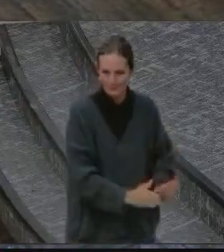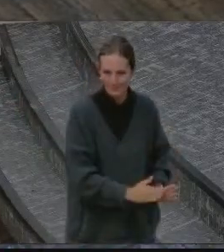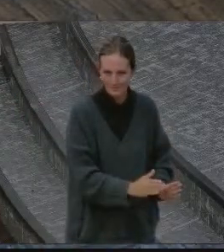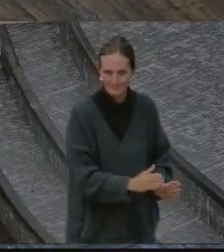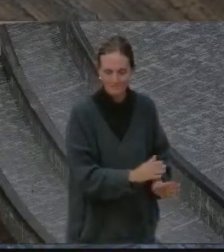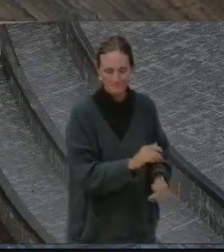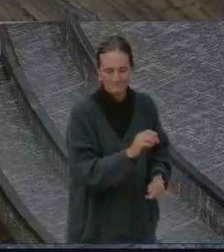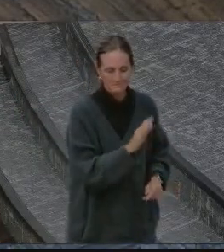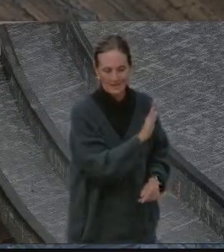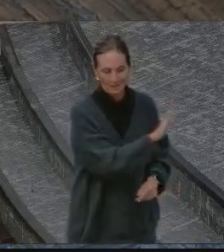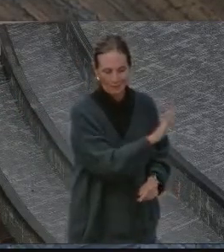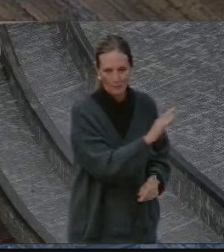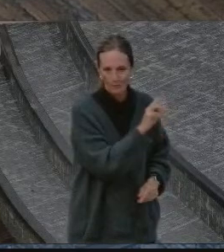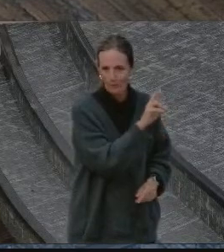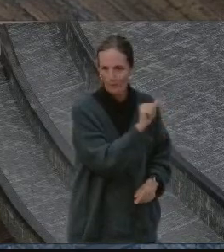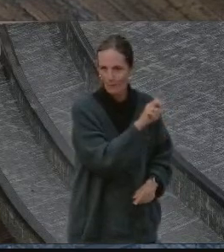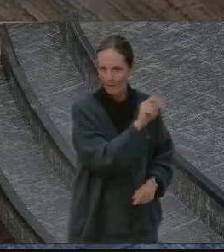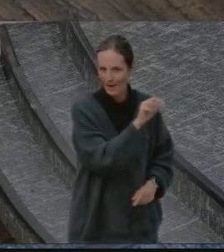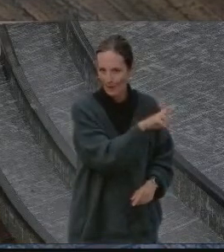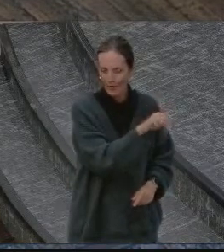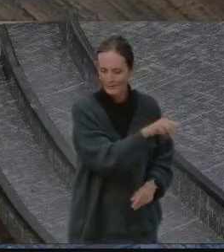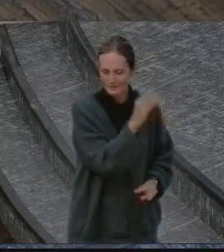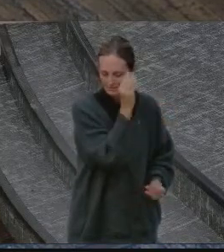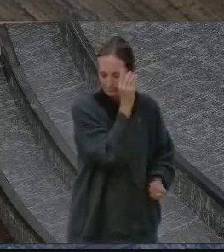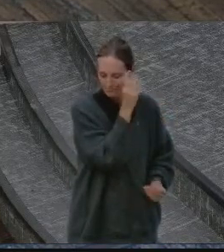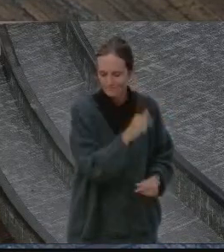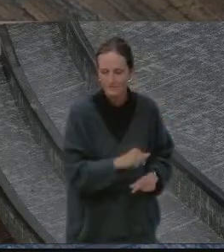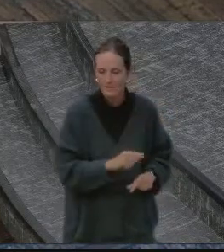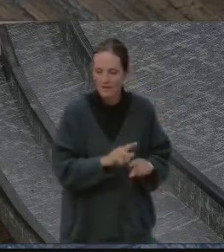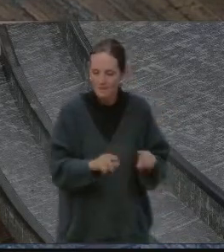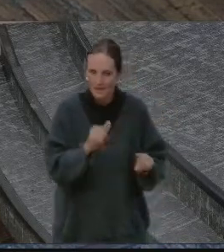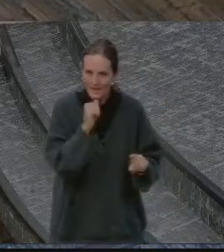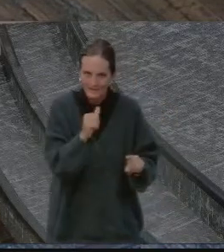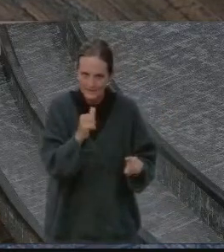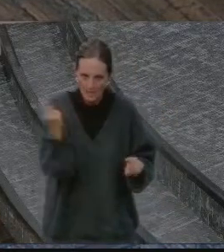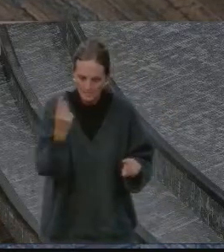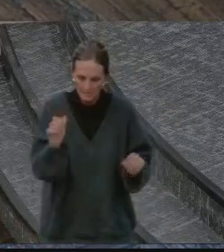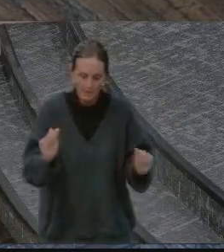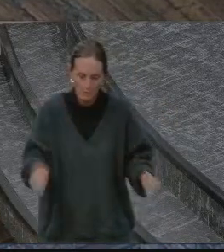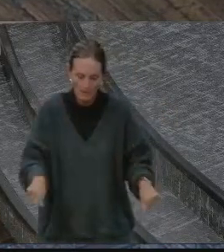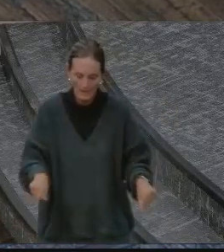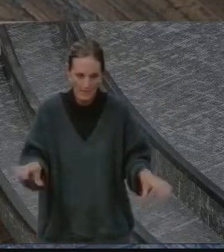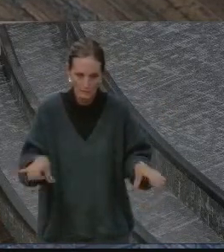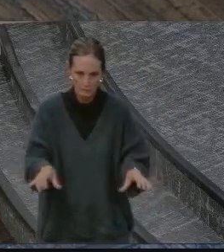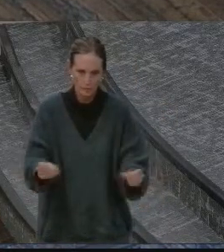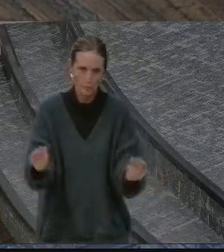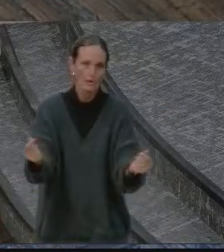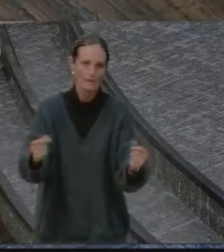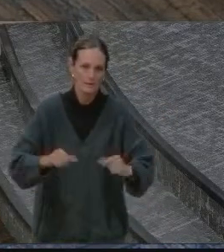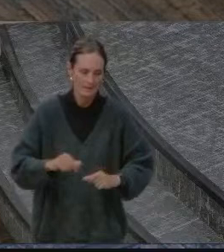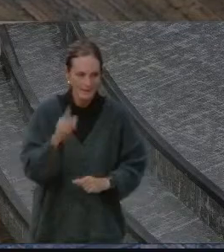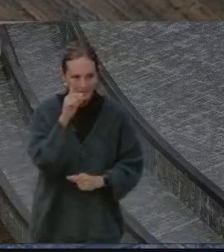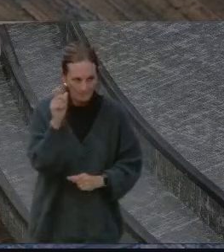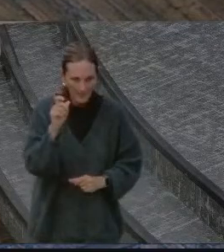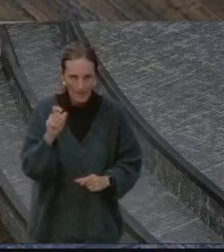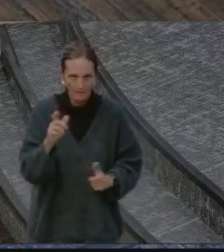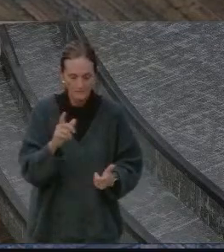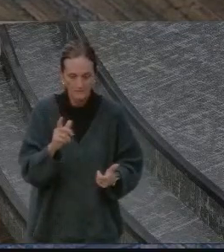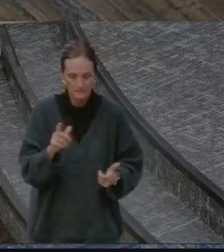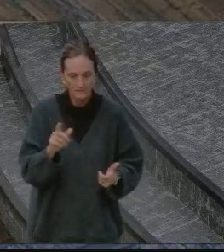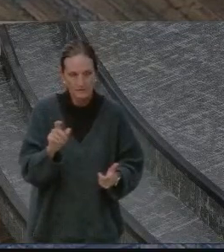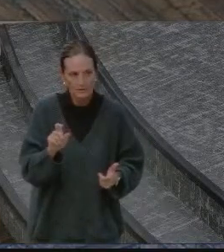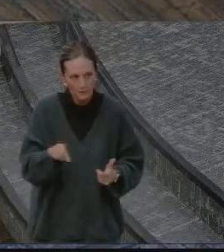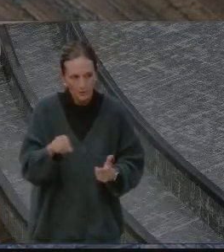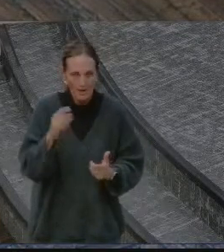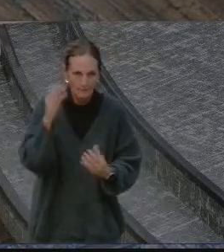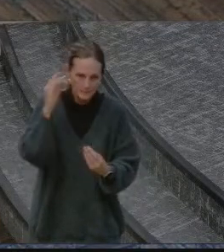know she's considering it. It's not something that I think we can move quickly into because there's, considerations about